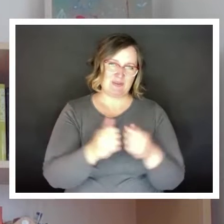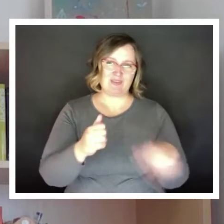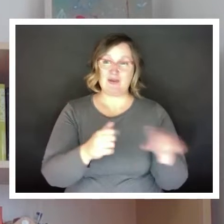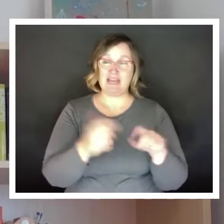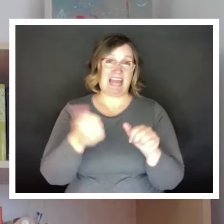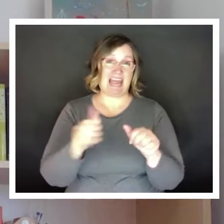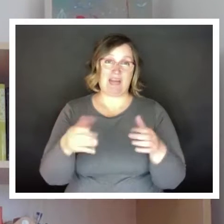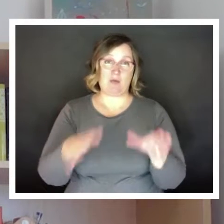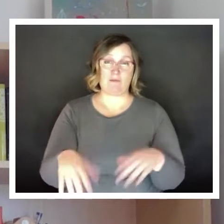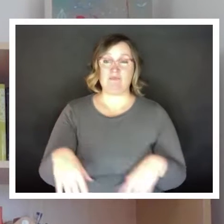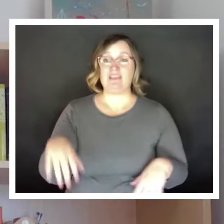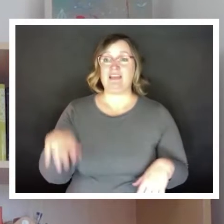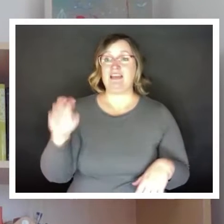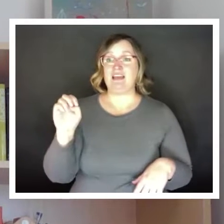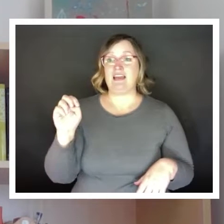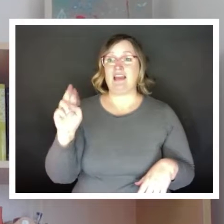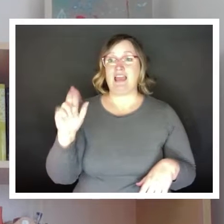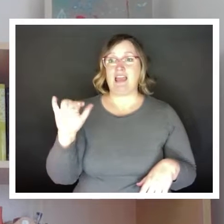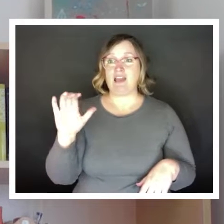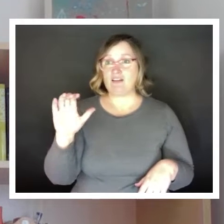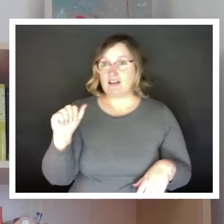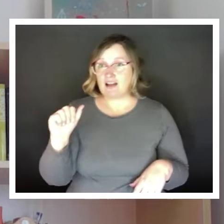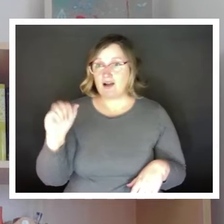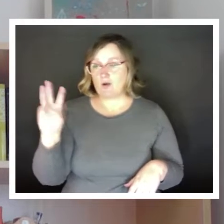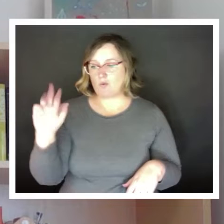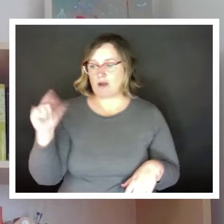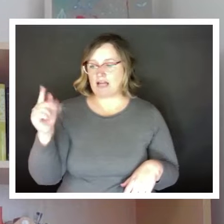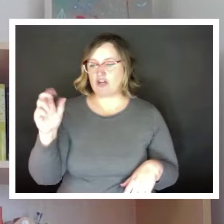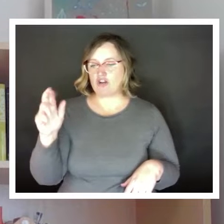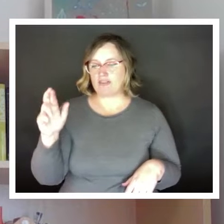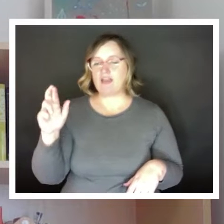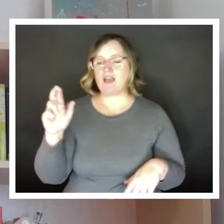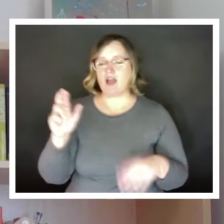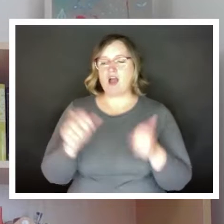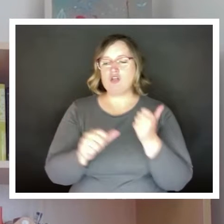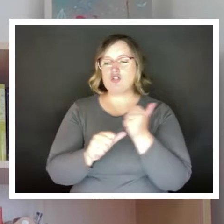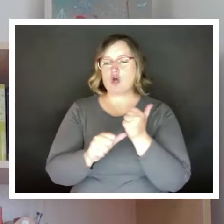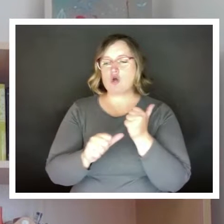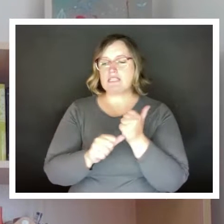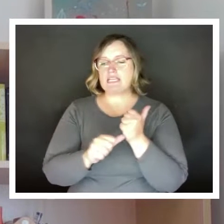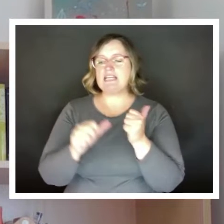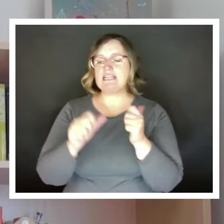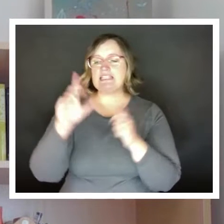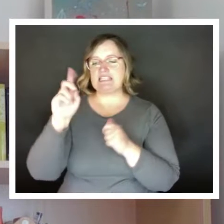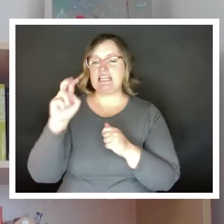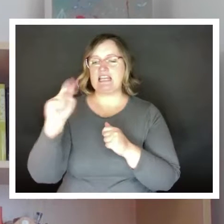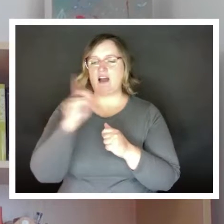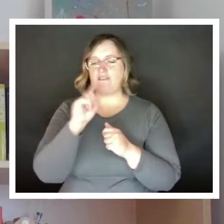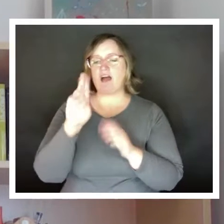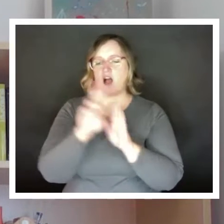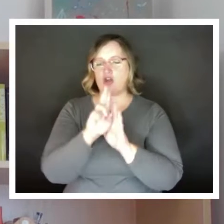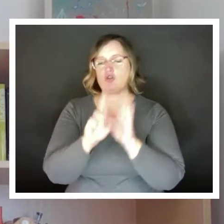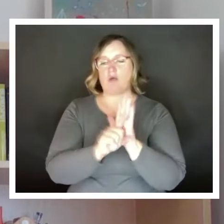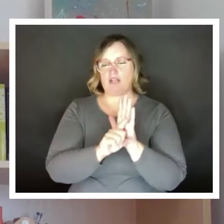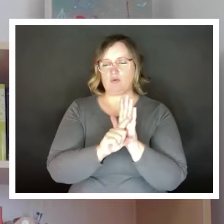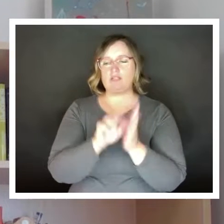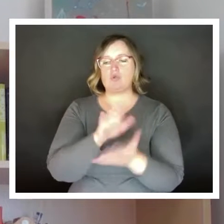be. I'm Eric Wagner, the Associate Dean of the undergraduate program in the School of Business. And